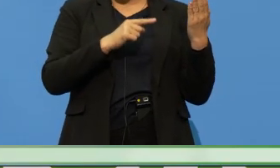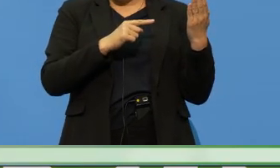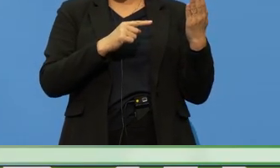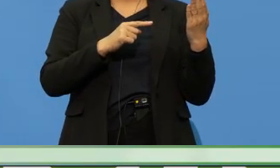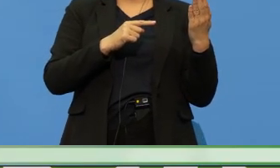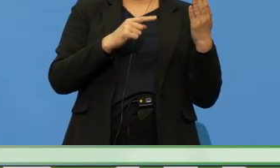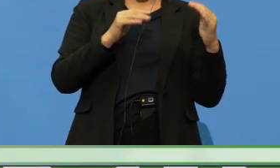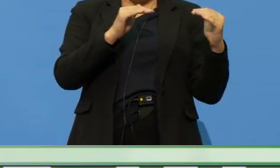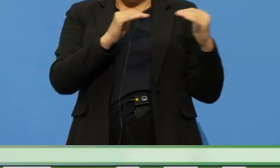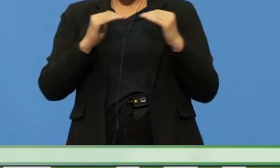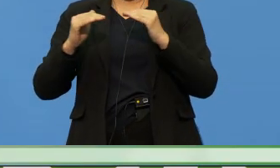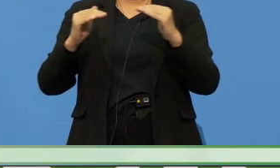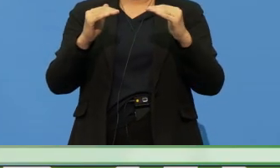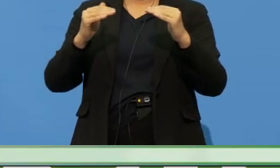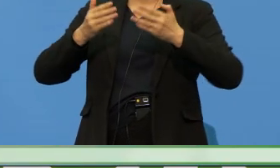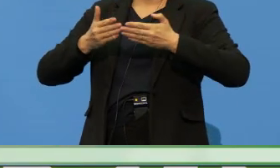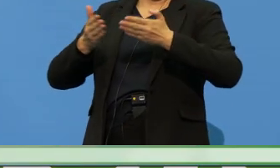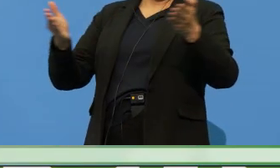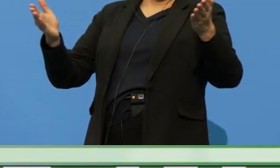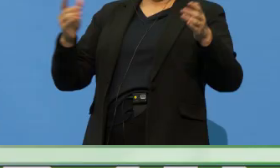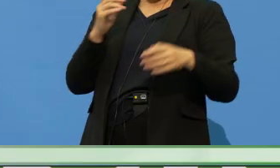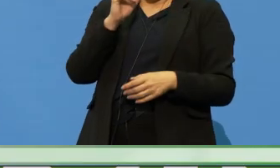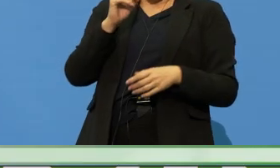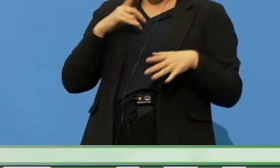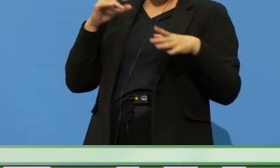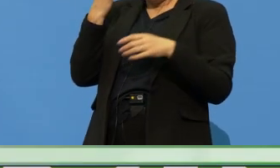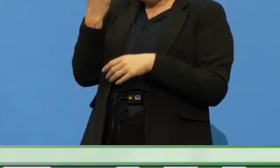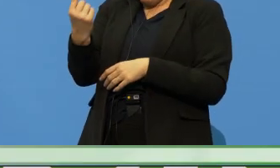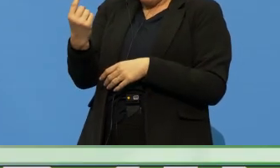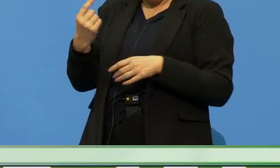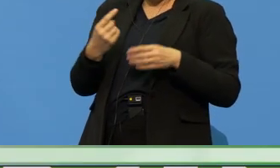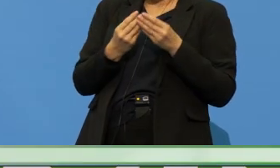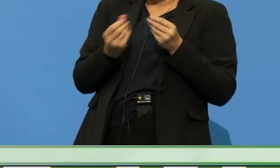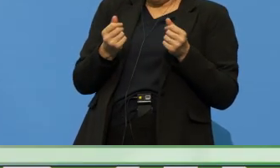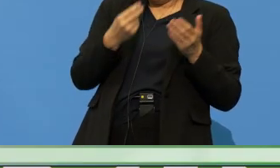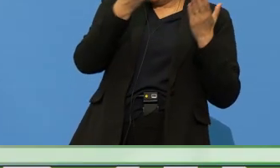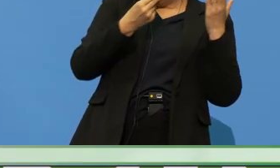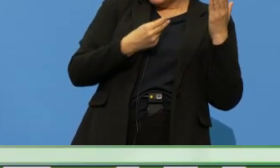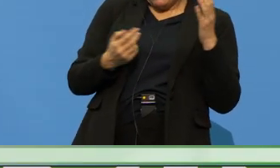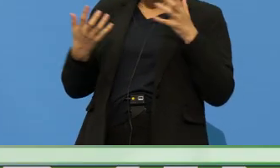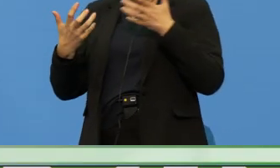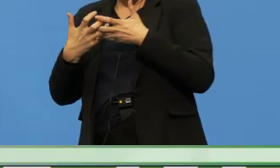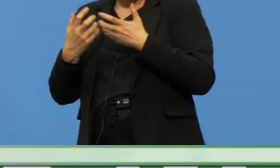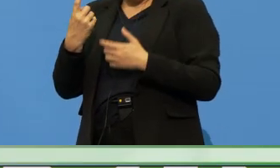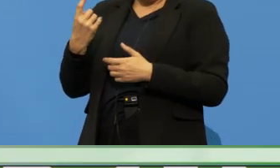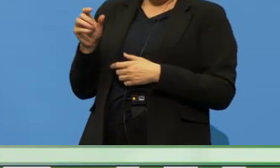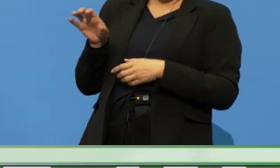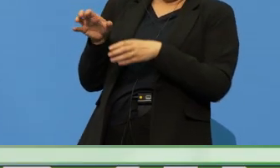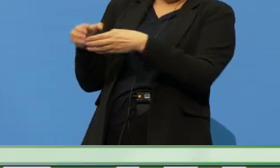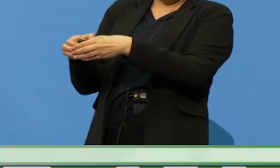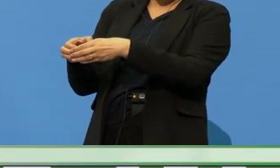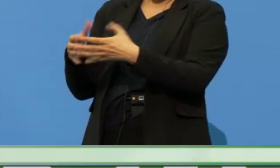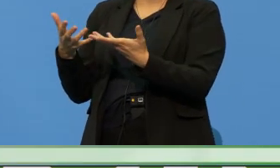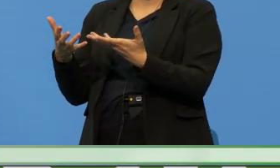denominator. If we're losing out on quality for everyone. Most often, universal design is a catalog of